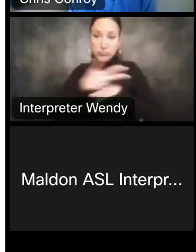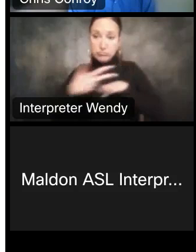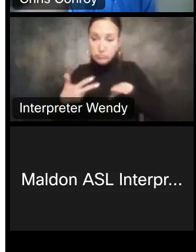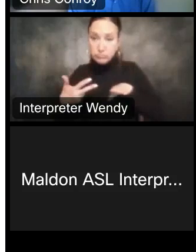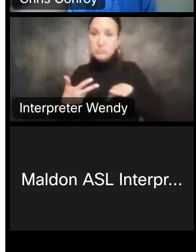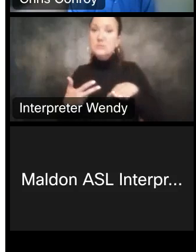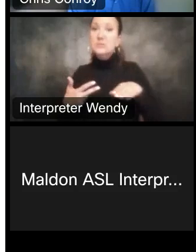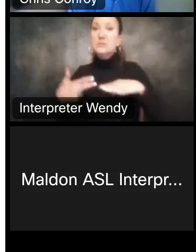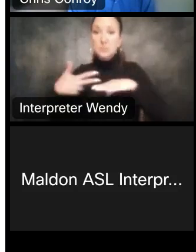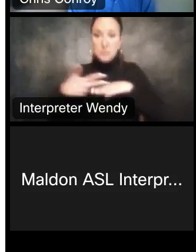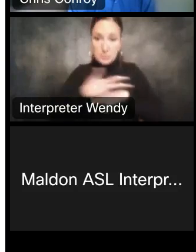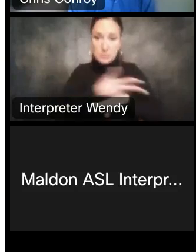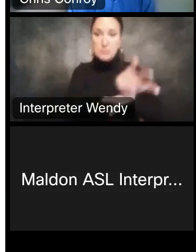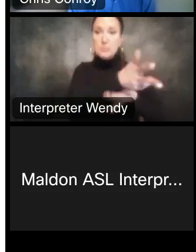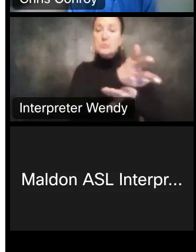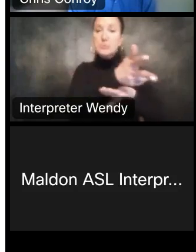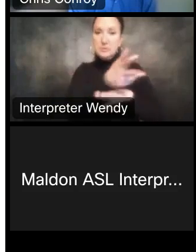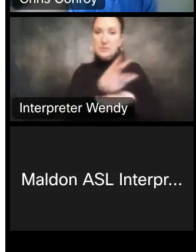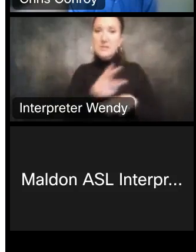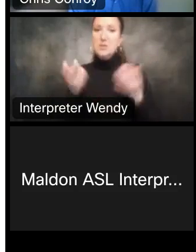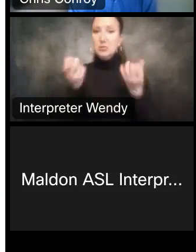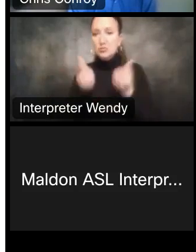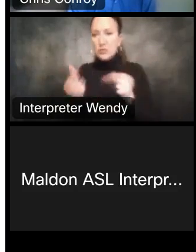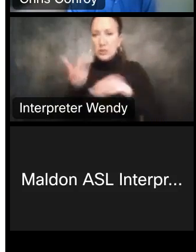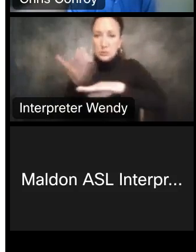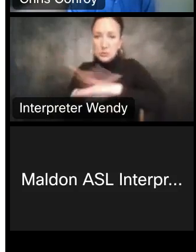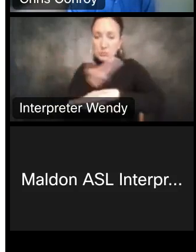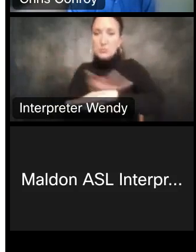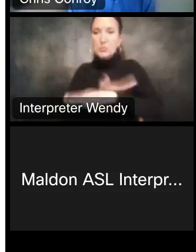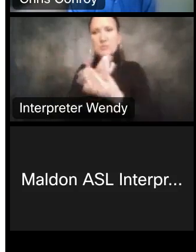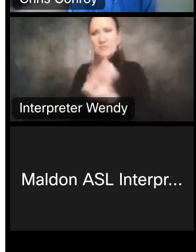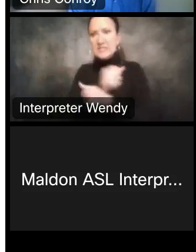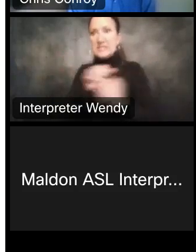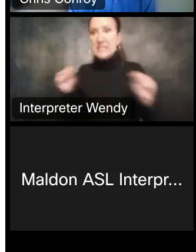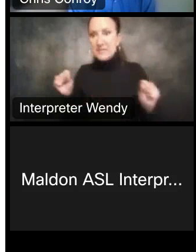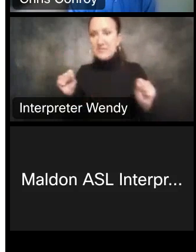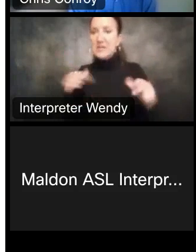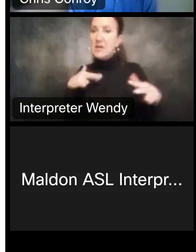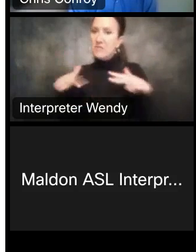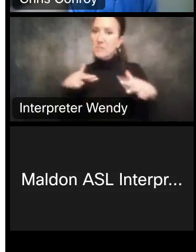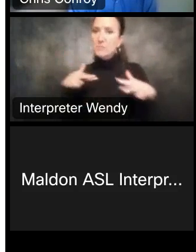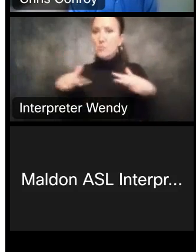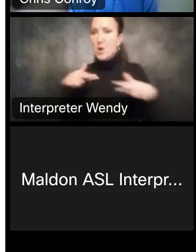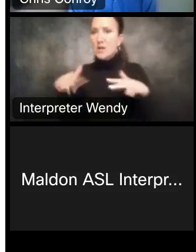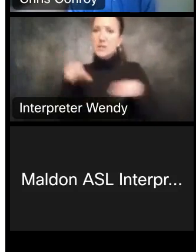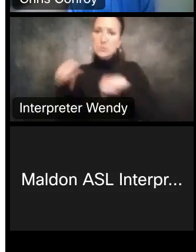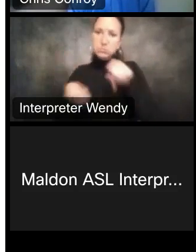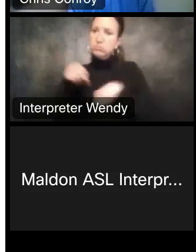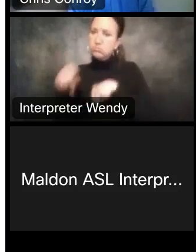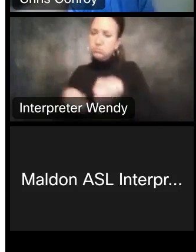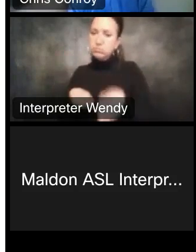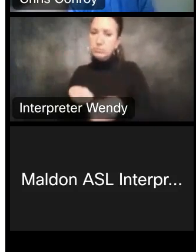a continuation of a trail in these areas, and try and improve some of the safety of those crossings for users of the facility. Next